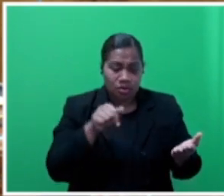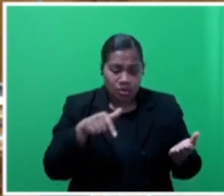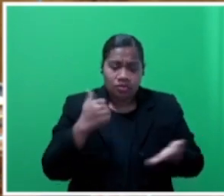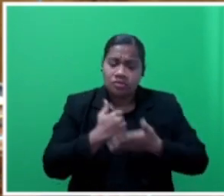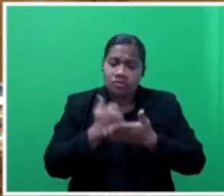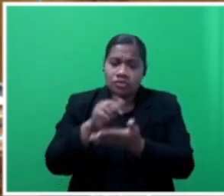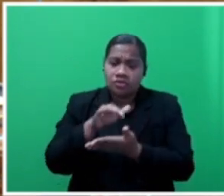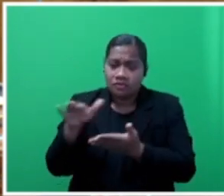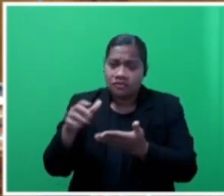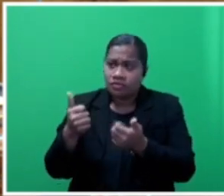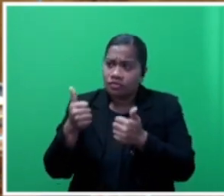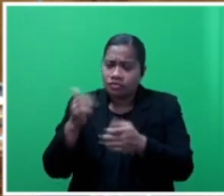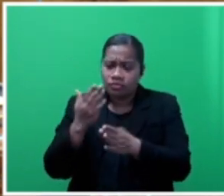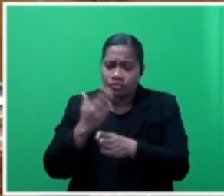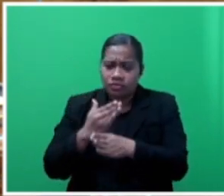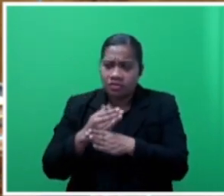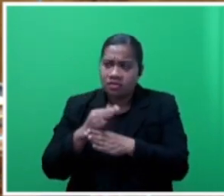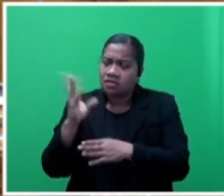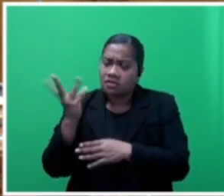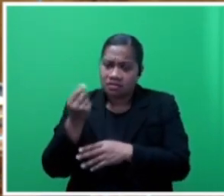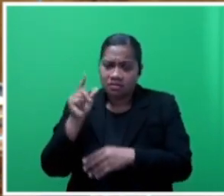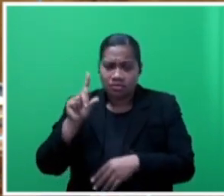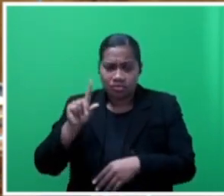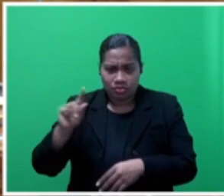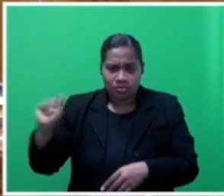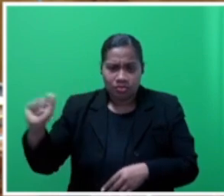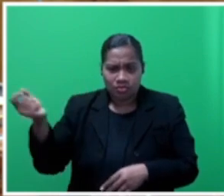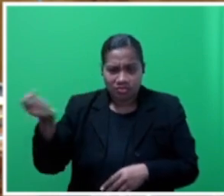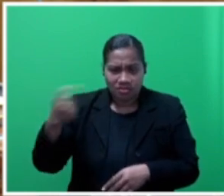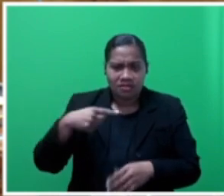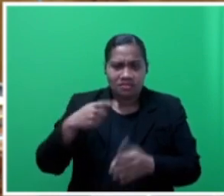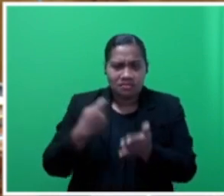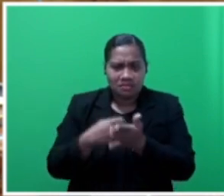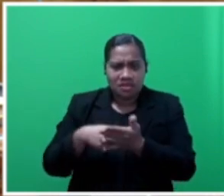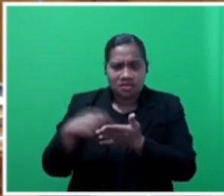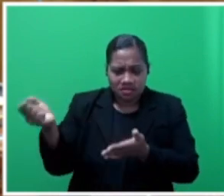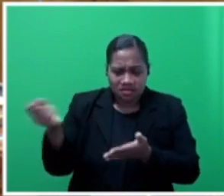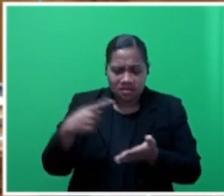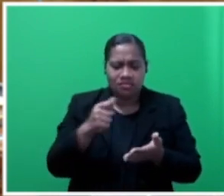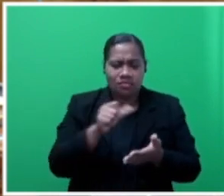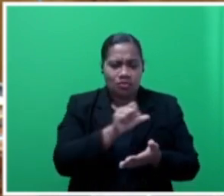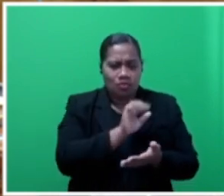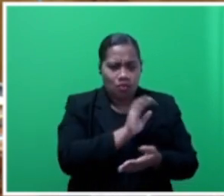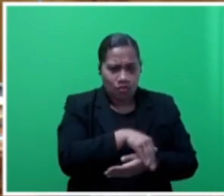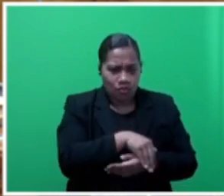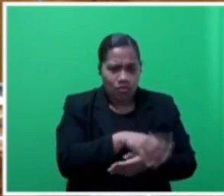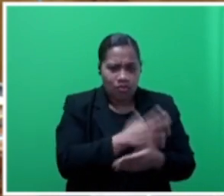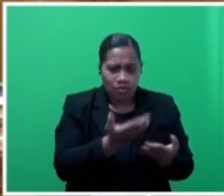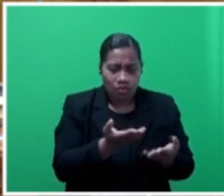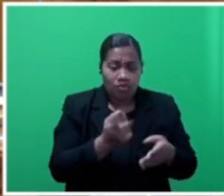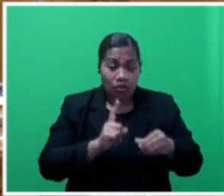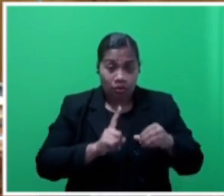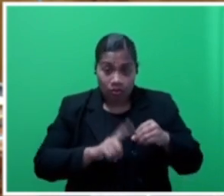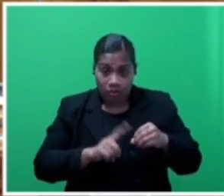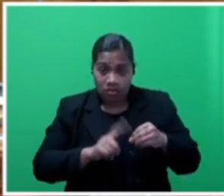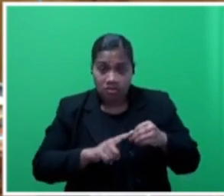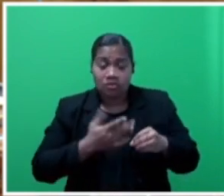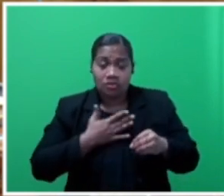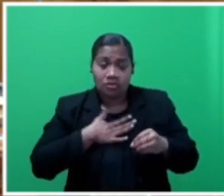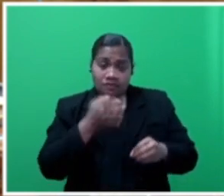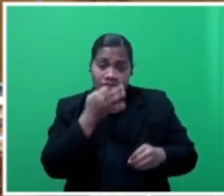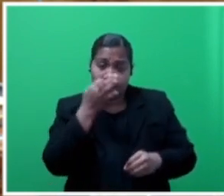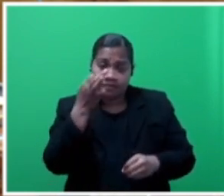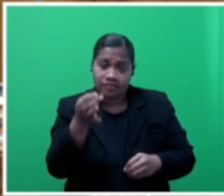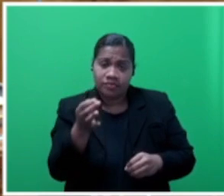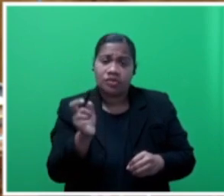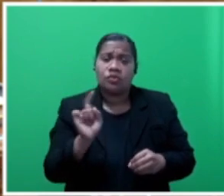been doing for their motherland in sending money back home. And the question that we would like to ask is